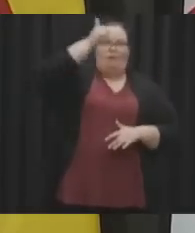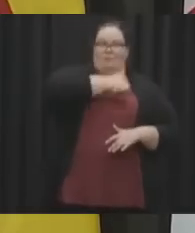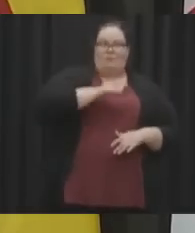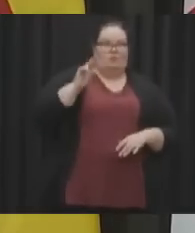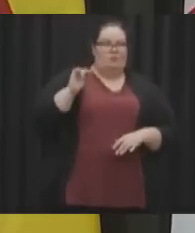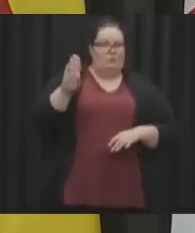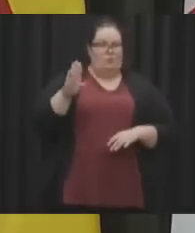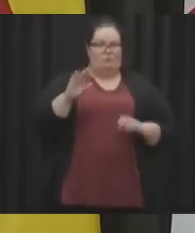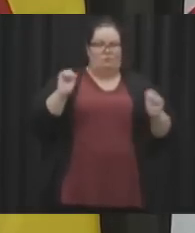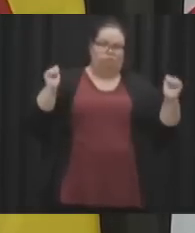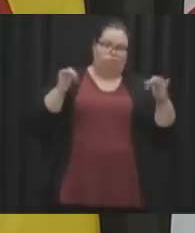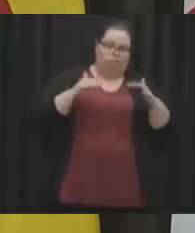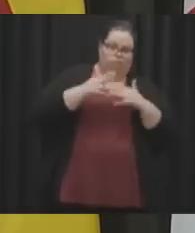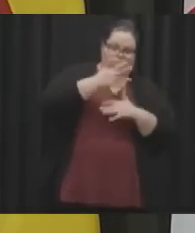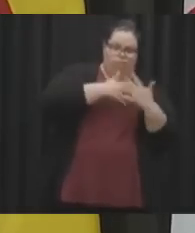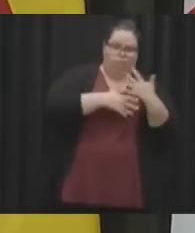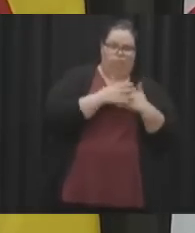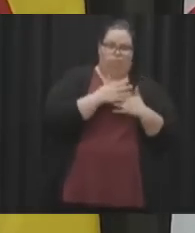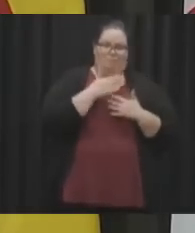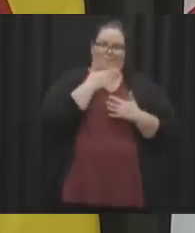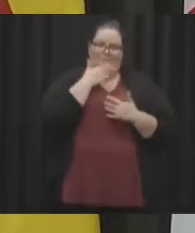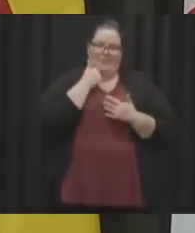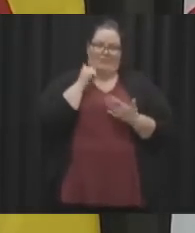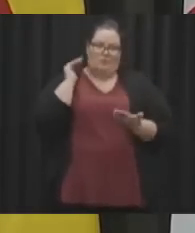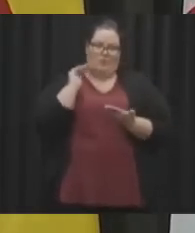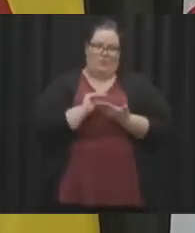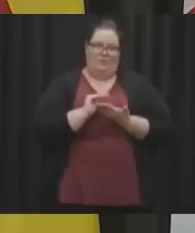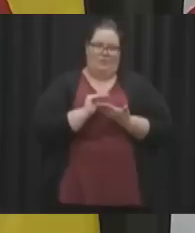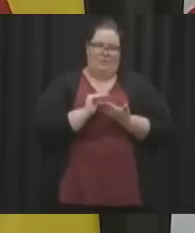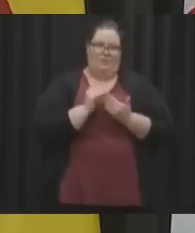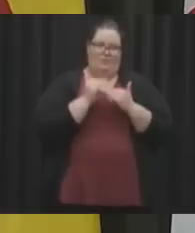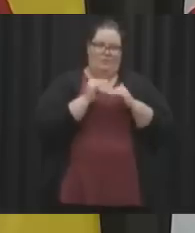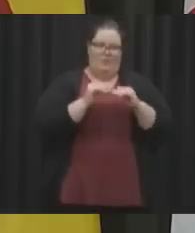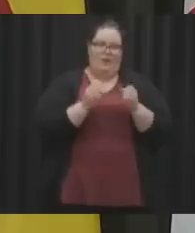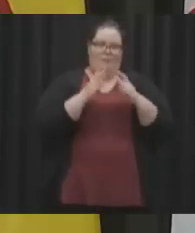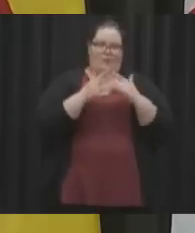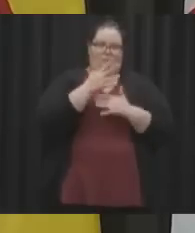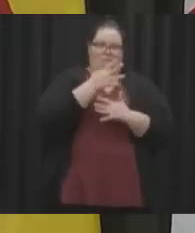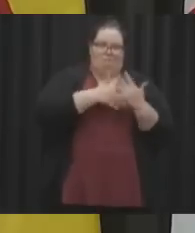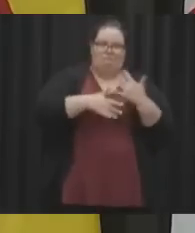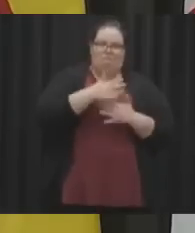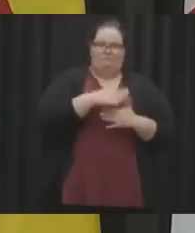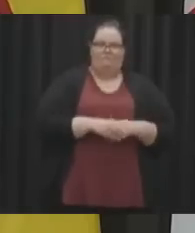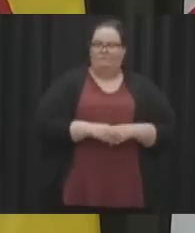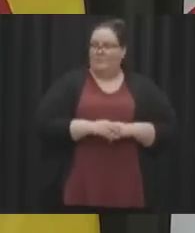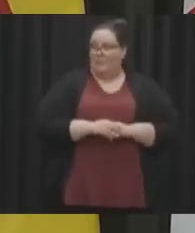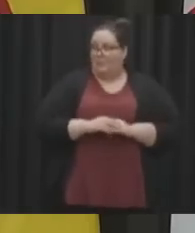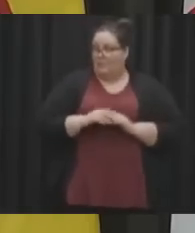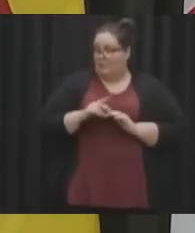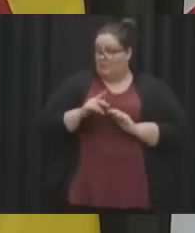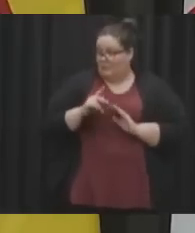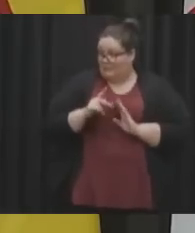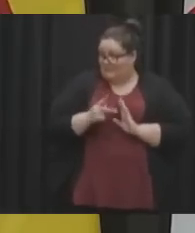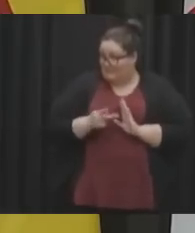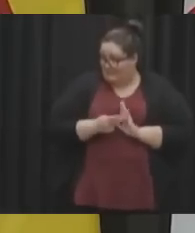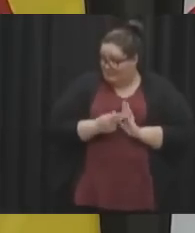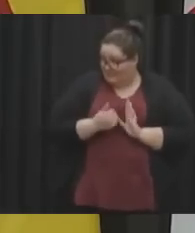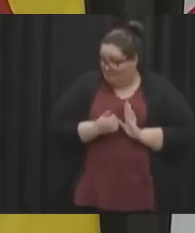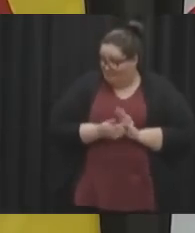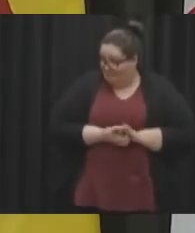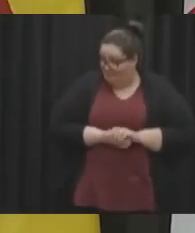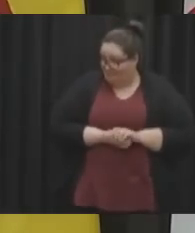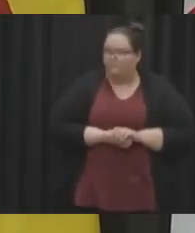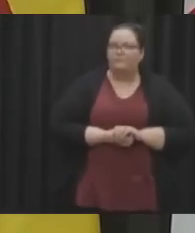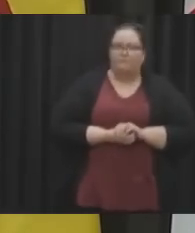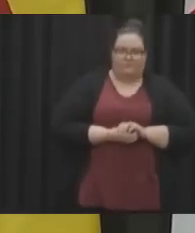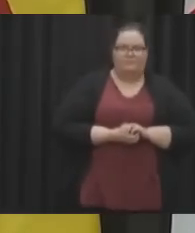someone got a notification on that app, potential exposure. I haven't received any information on that. If I do, I can pass that along